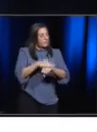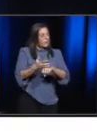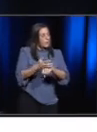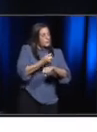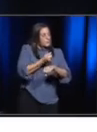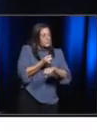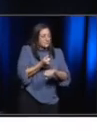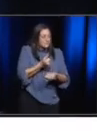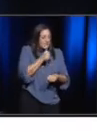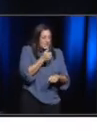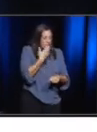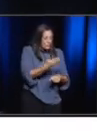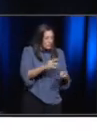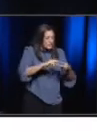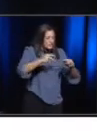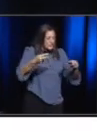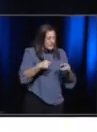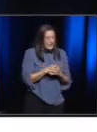very high,